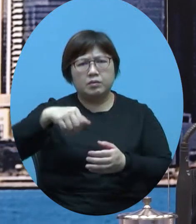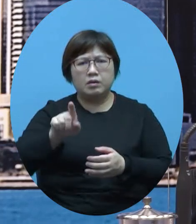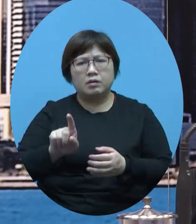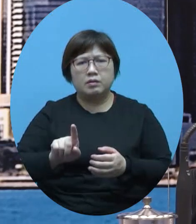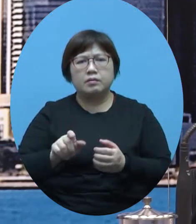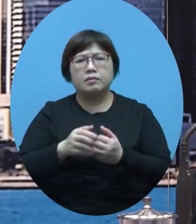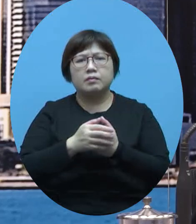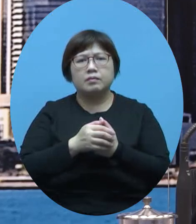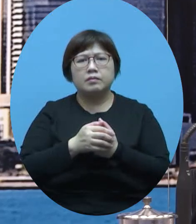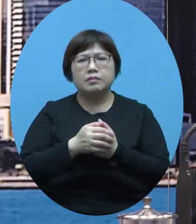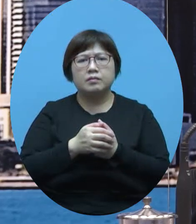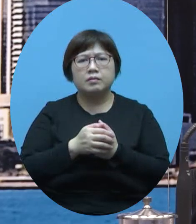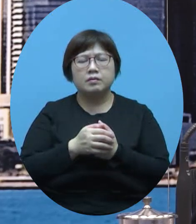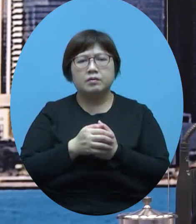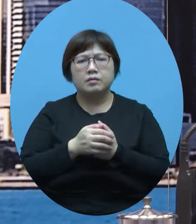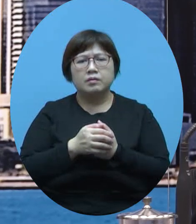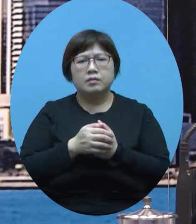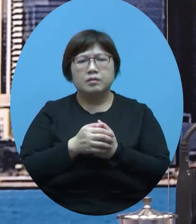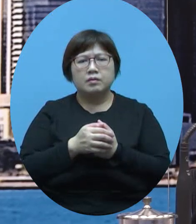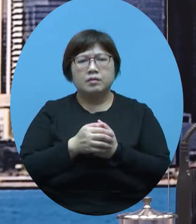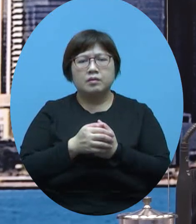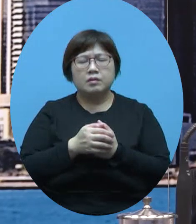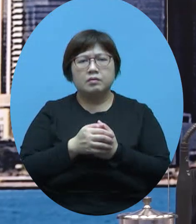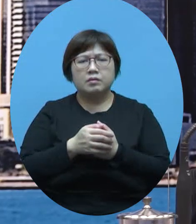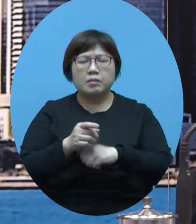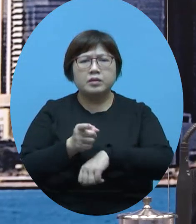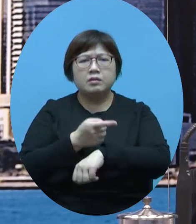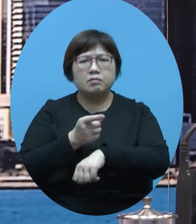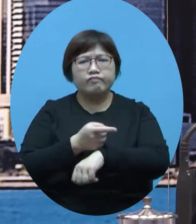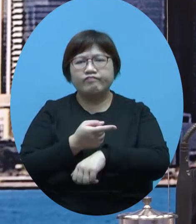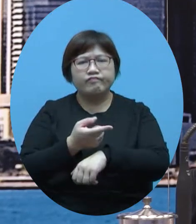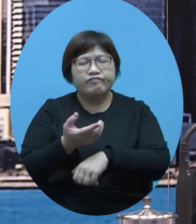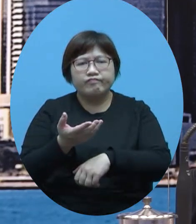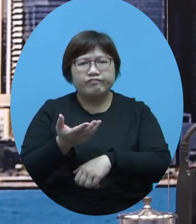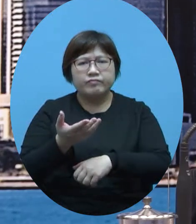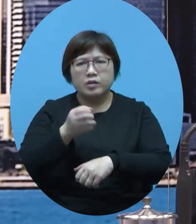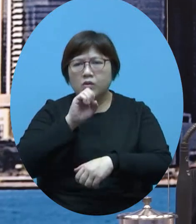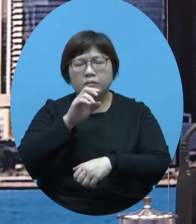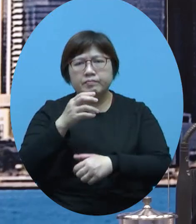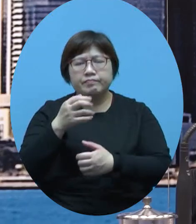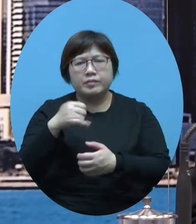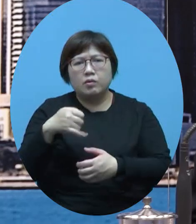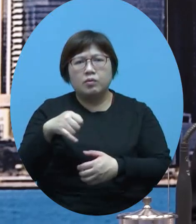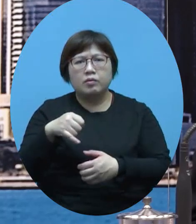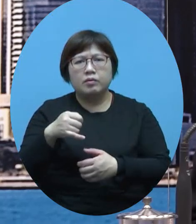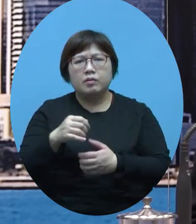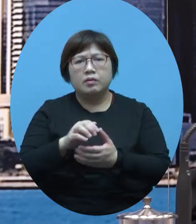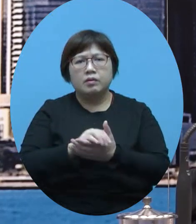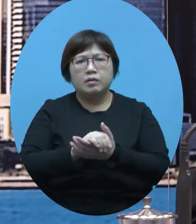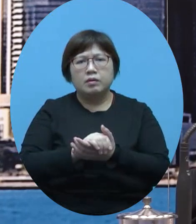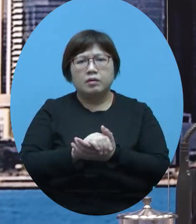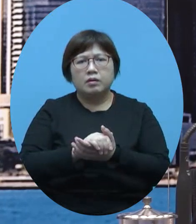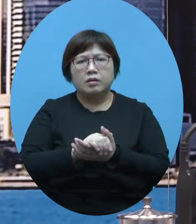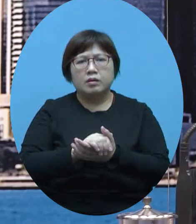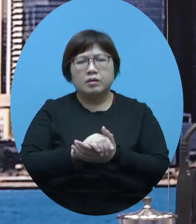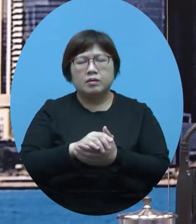so it's maybe too early to tell the exact reason behind. But I don't think we for this